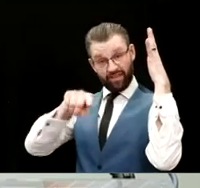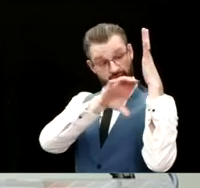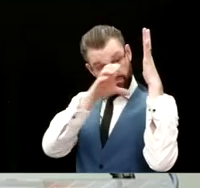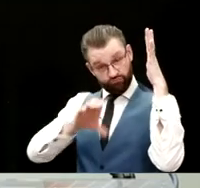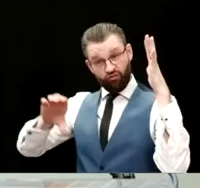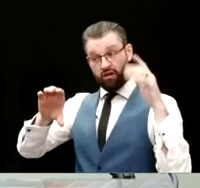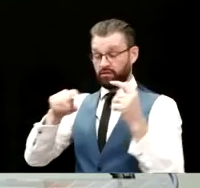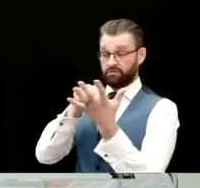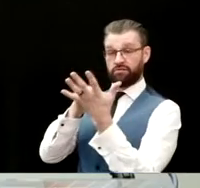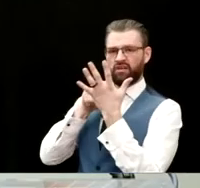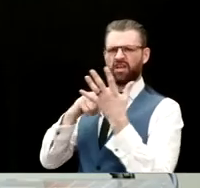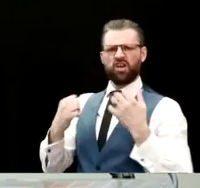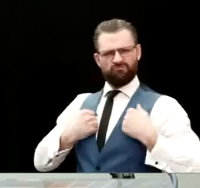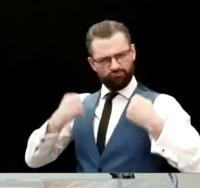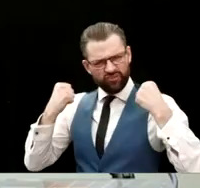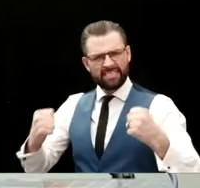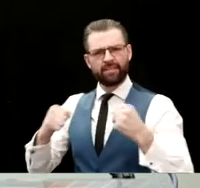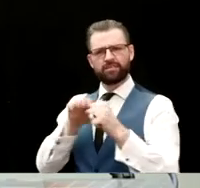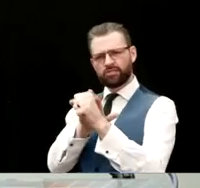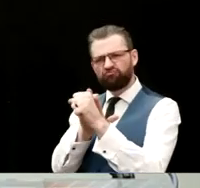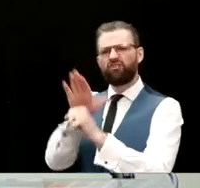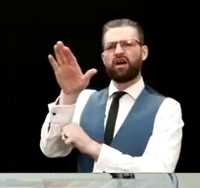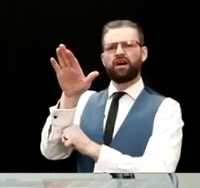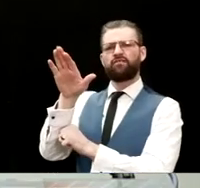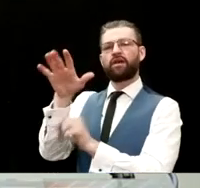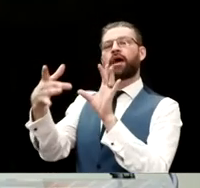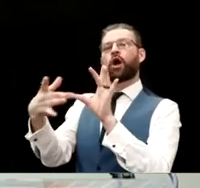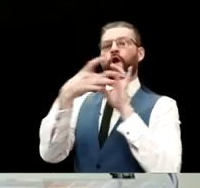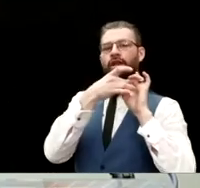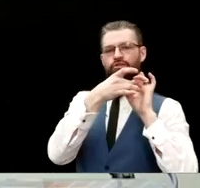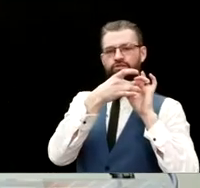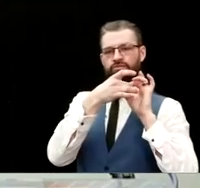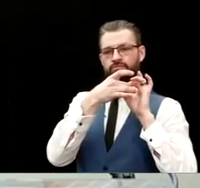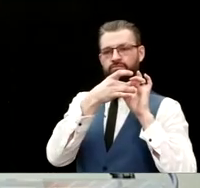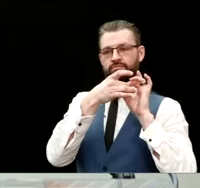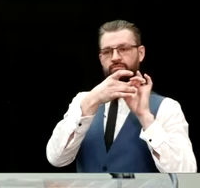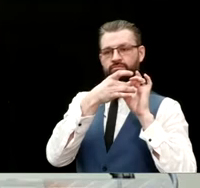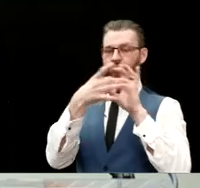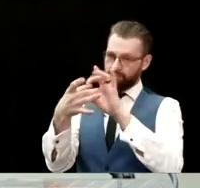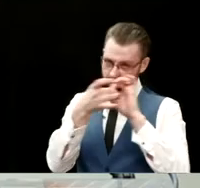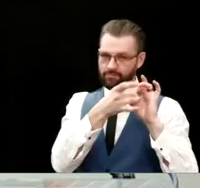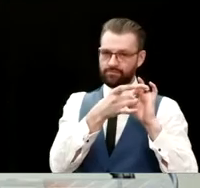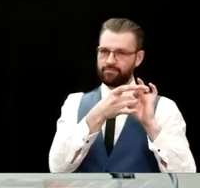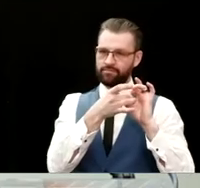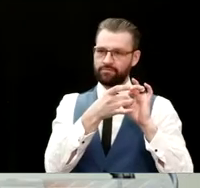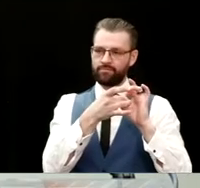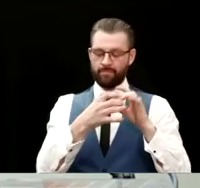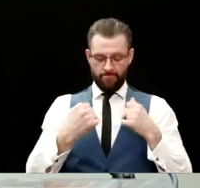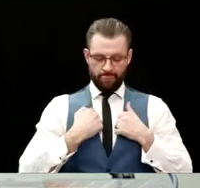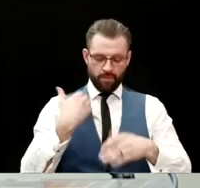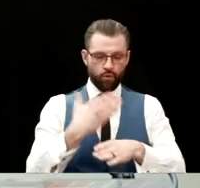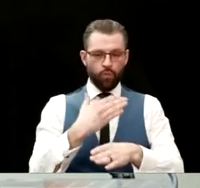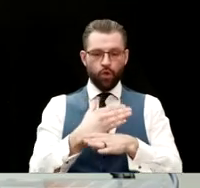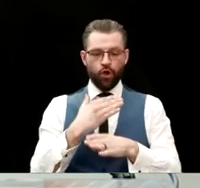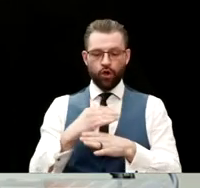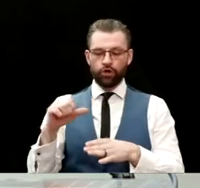symbolizing resilience, recovery, and connection, even reconnection. Our work is to